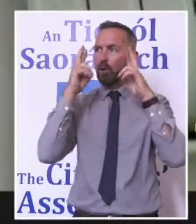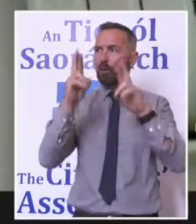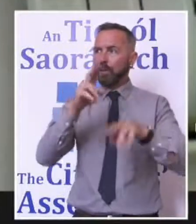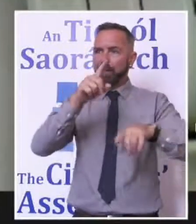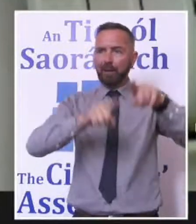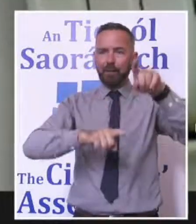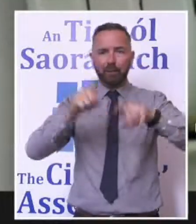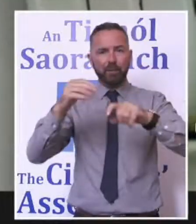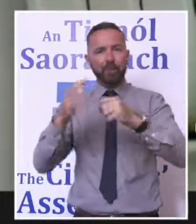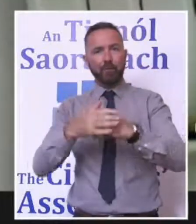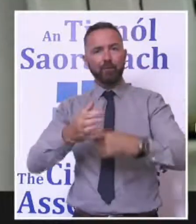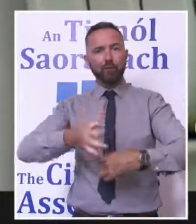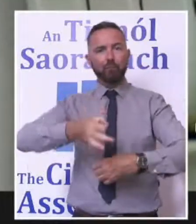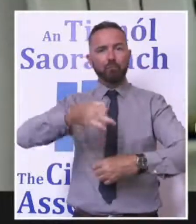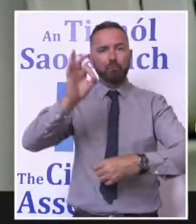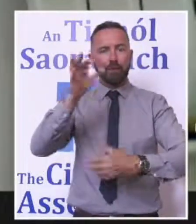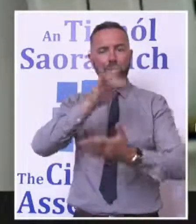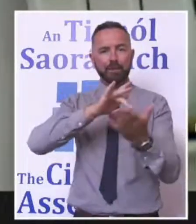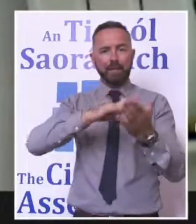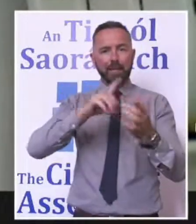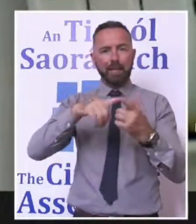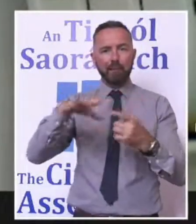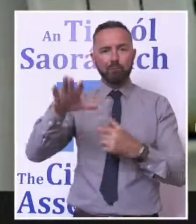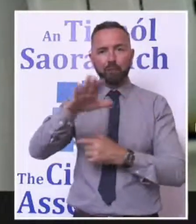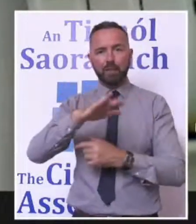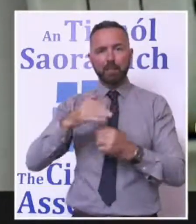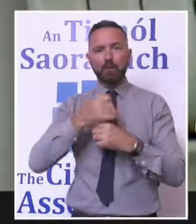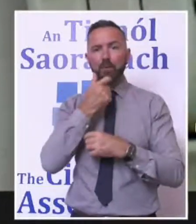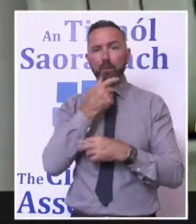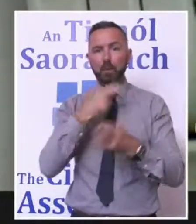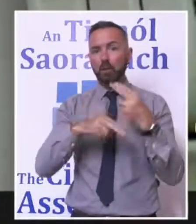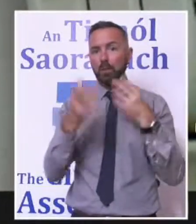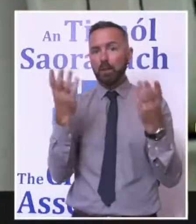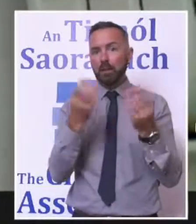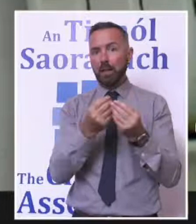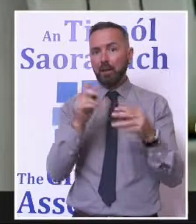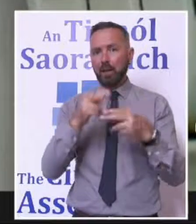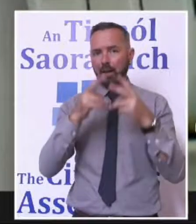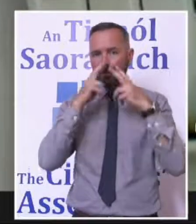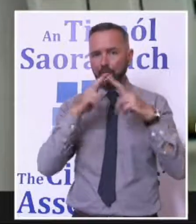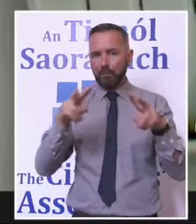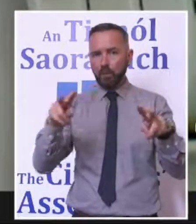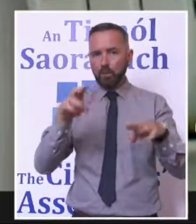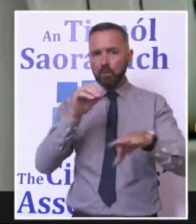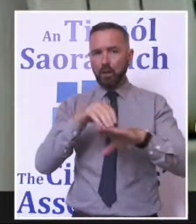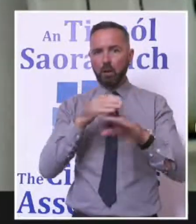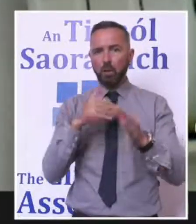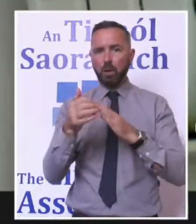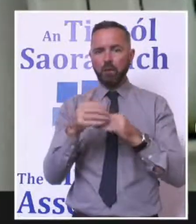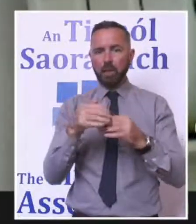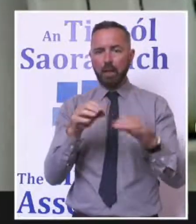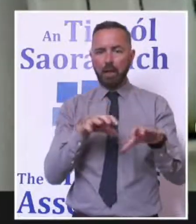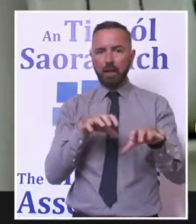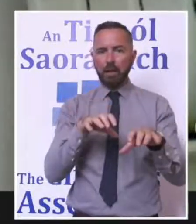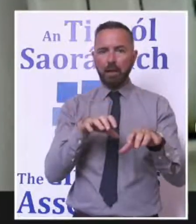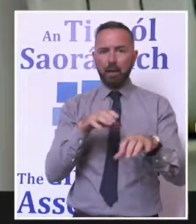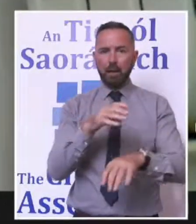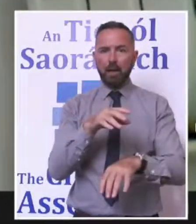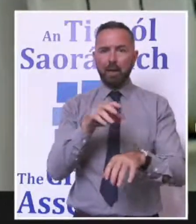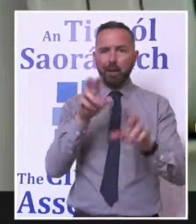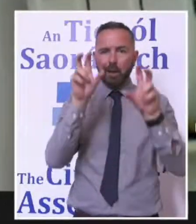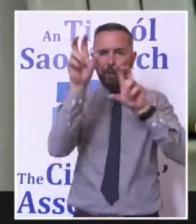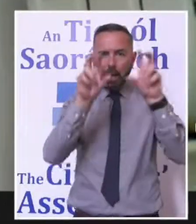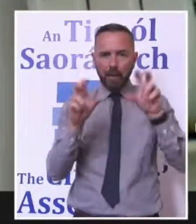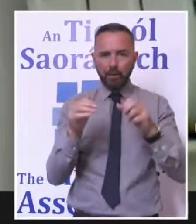diversity of the great city region of Dublin coming together and focusing in on a pattern of change that is going to take this